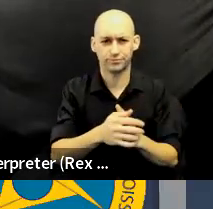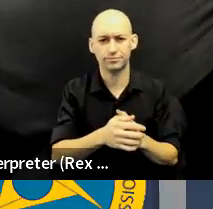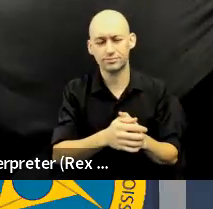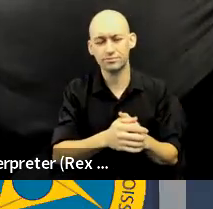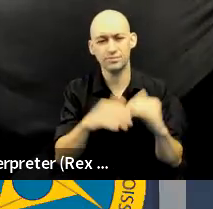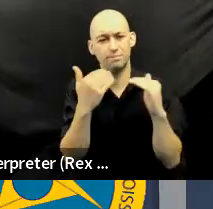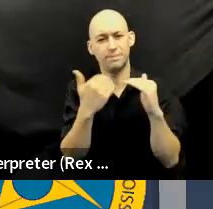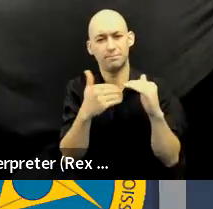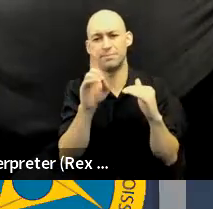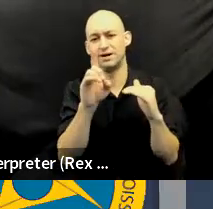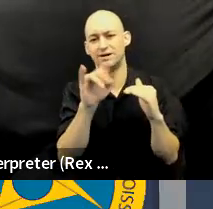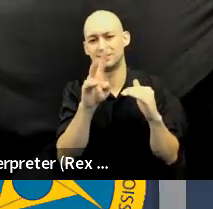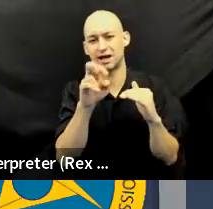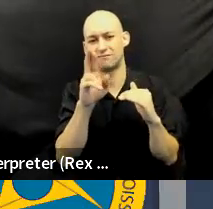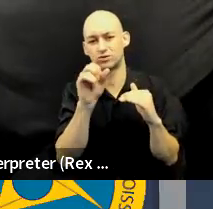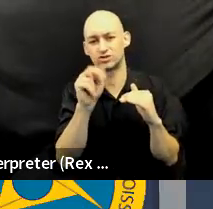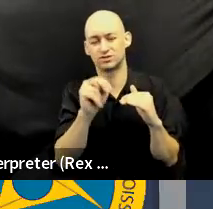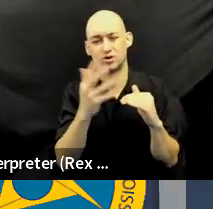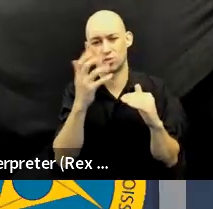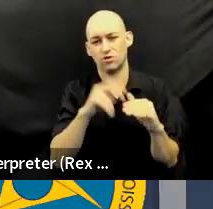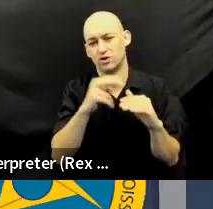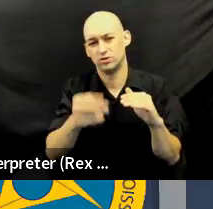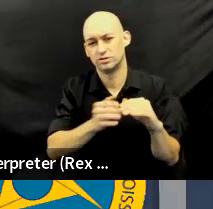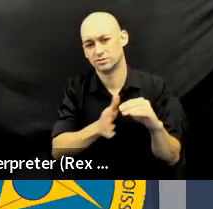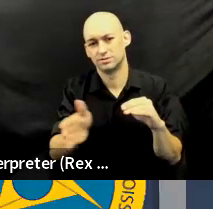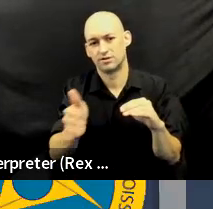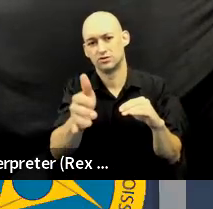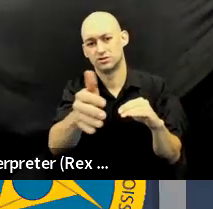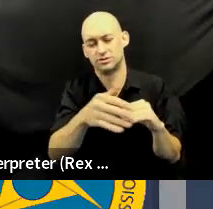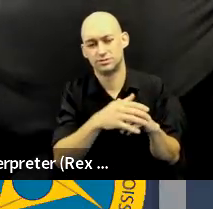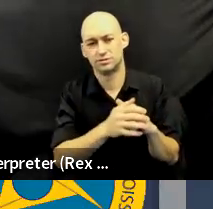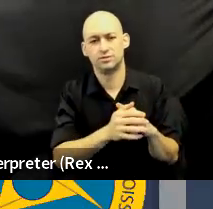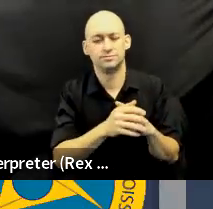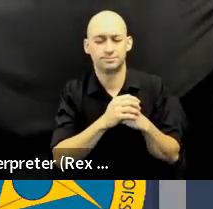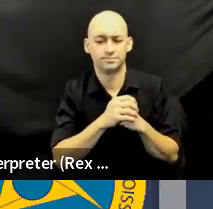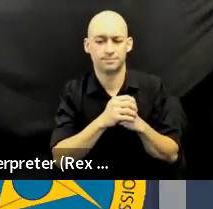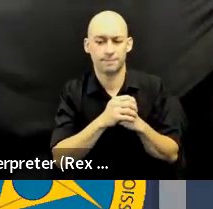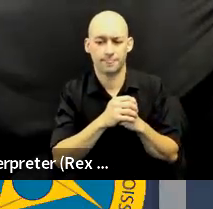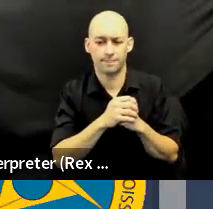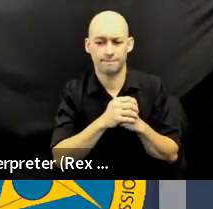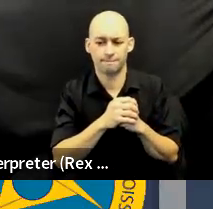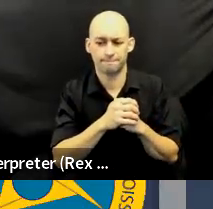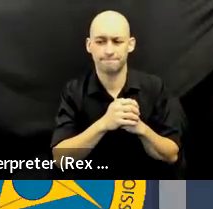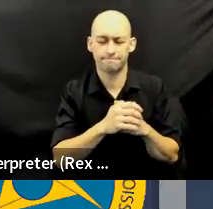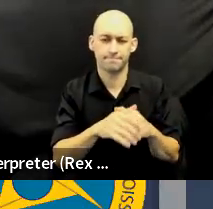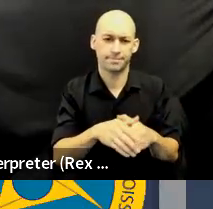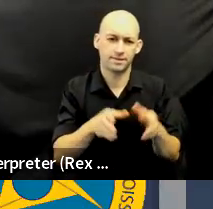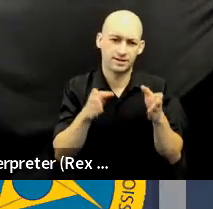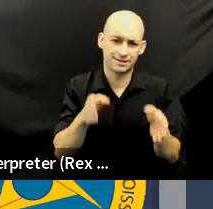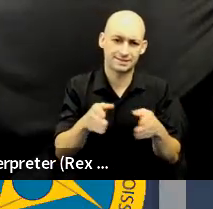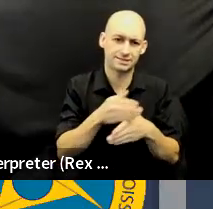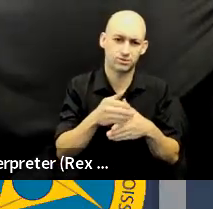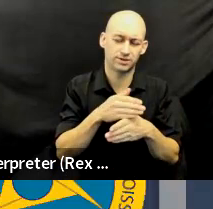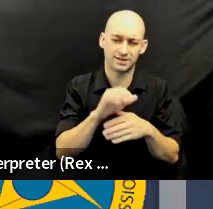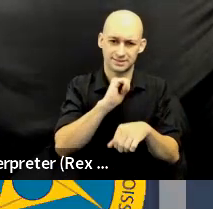pathways. But we need, and we know like some criteria for zero emissions specifically that's good, like the distance between stations and